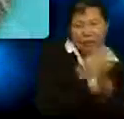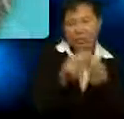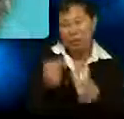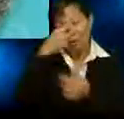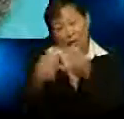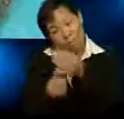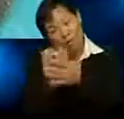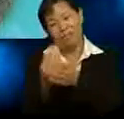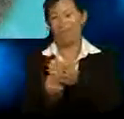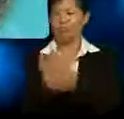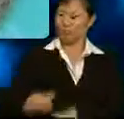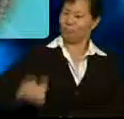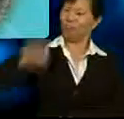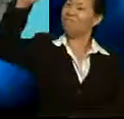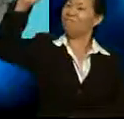plants to grow.